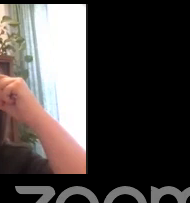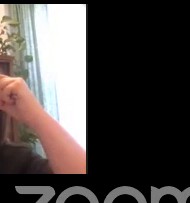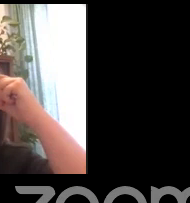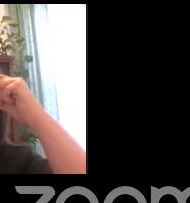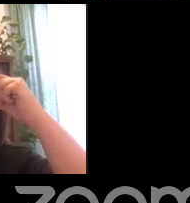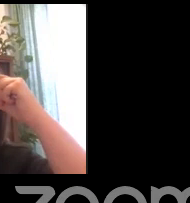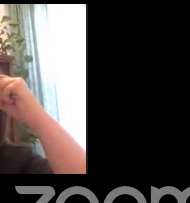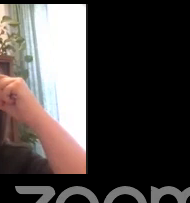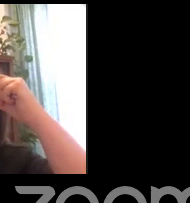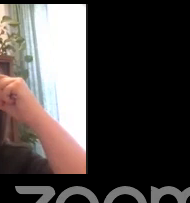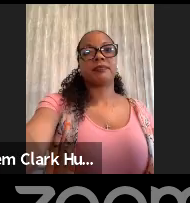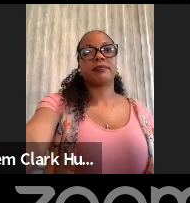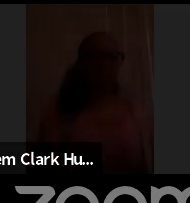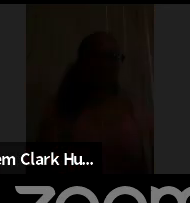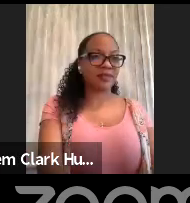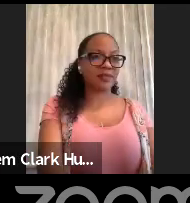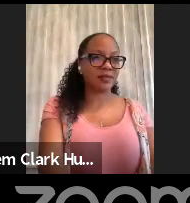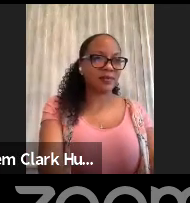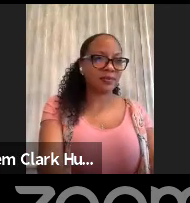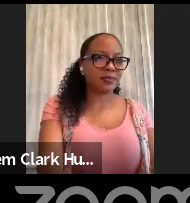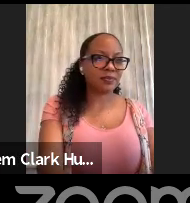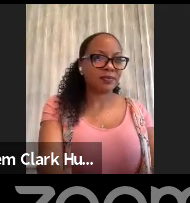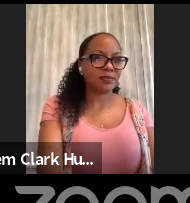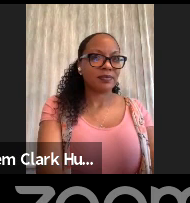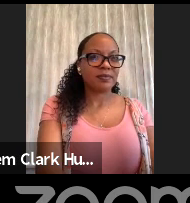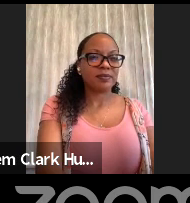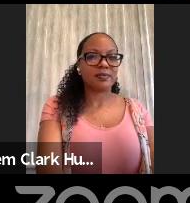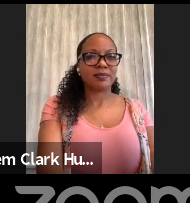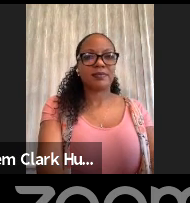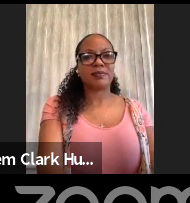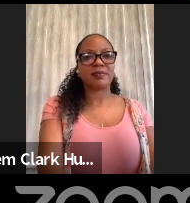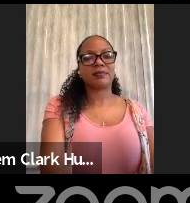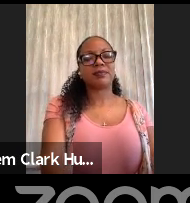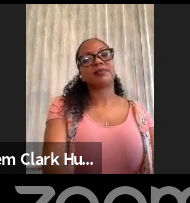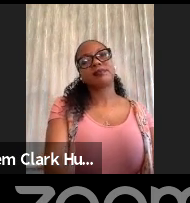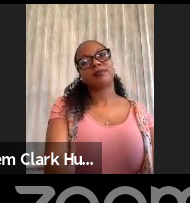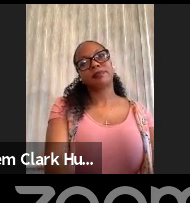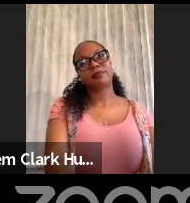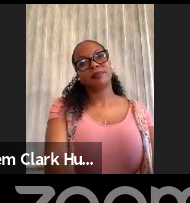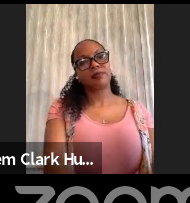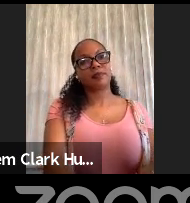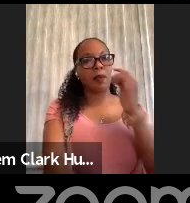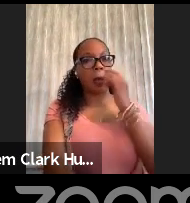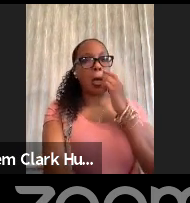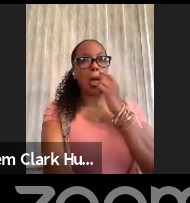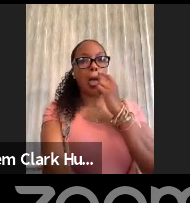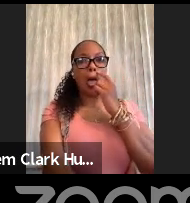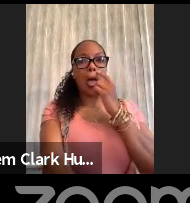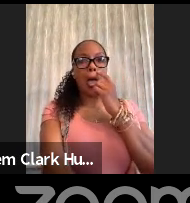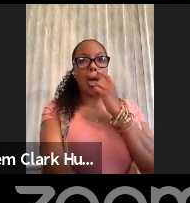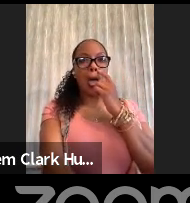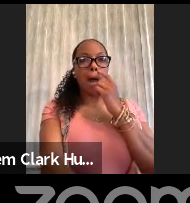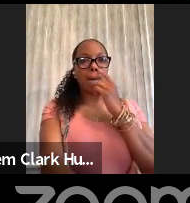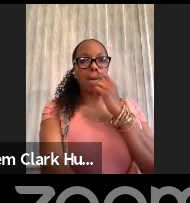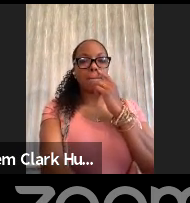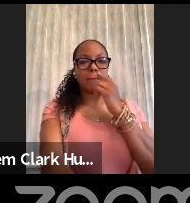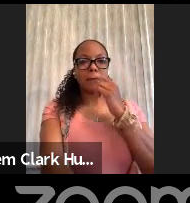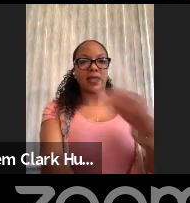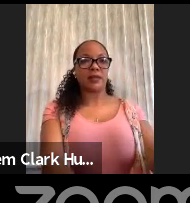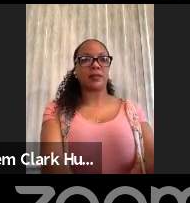and personnel expenses authorized in the table of organization and personnel pay schedule and the annual operating plans for the fiscal